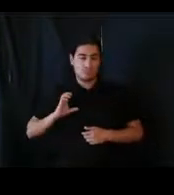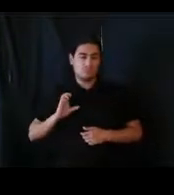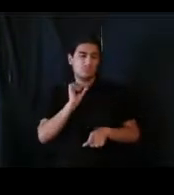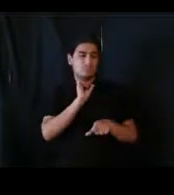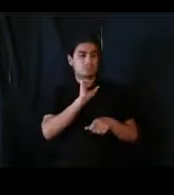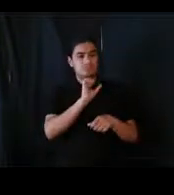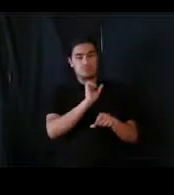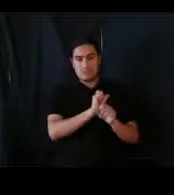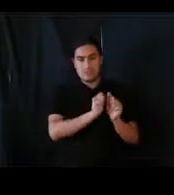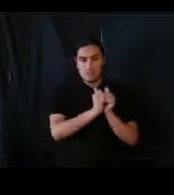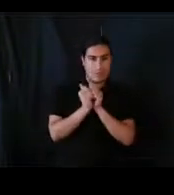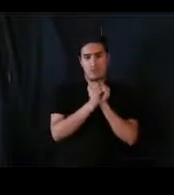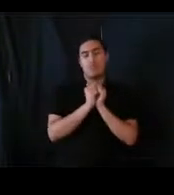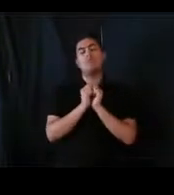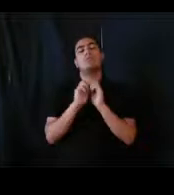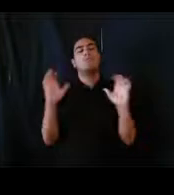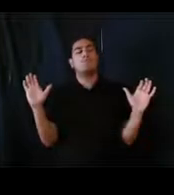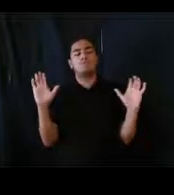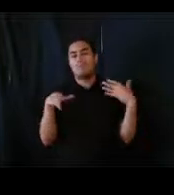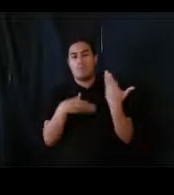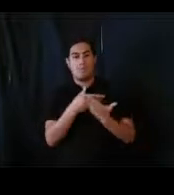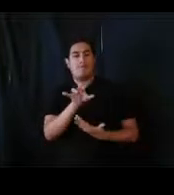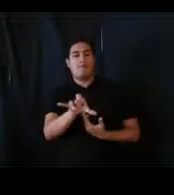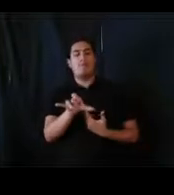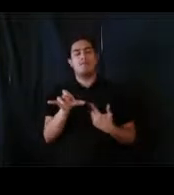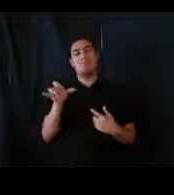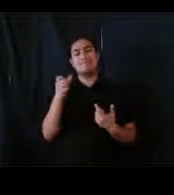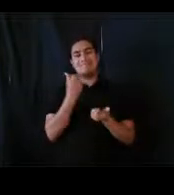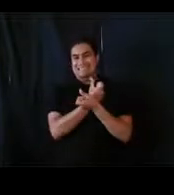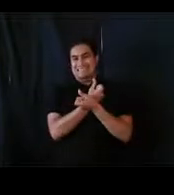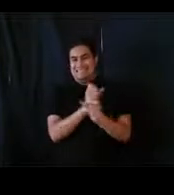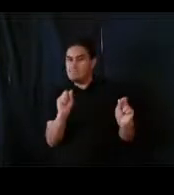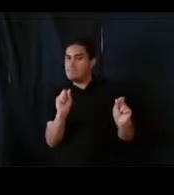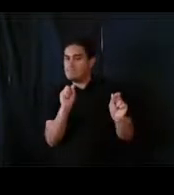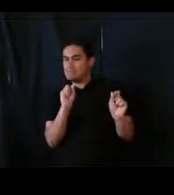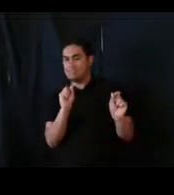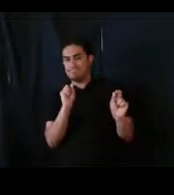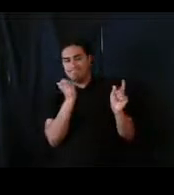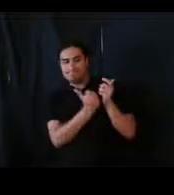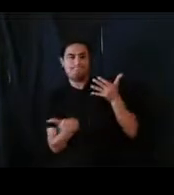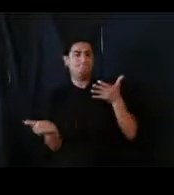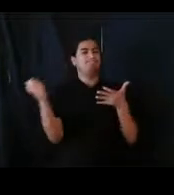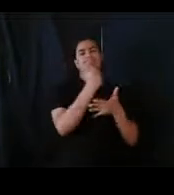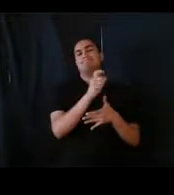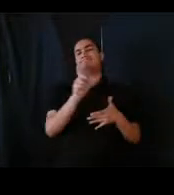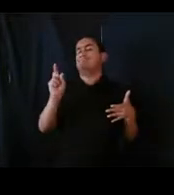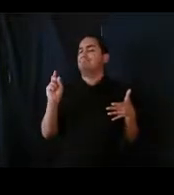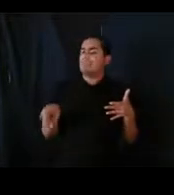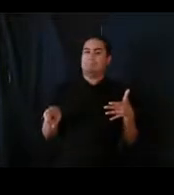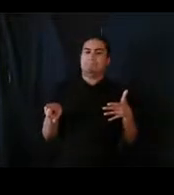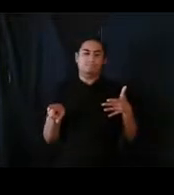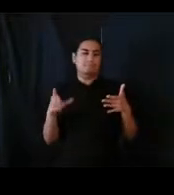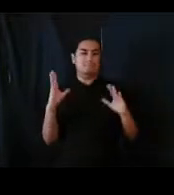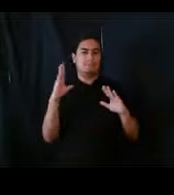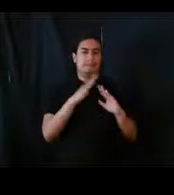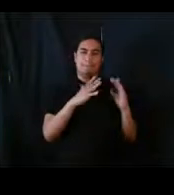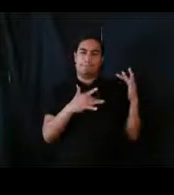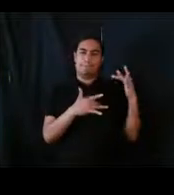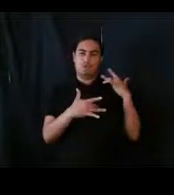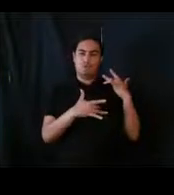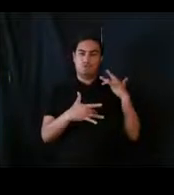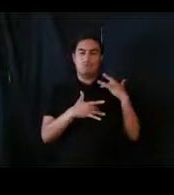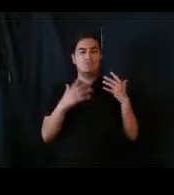together um you know we safety is and it must be you know our highest consideration and i'll talk